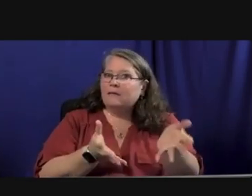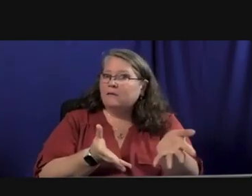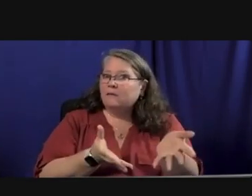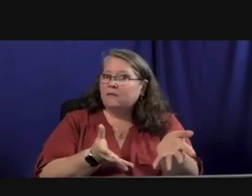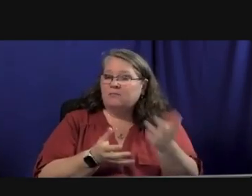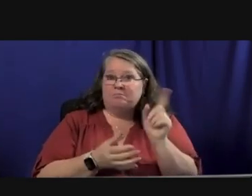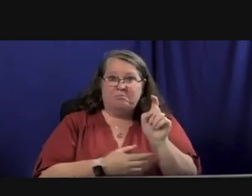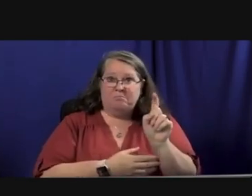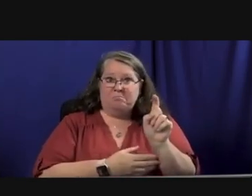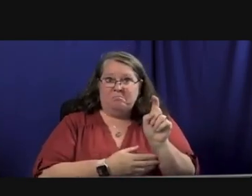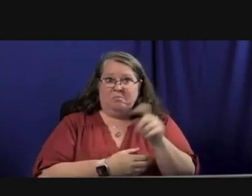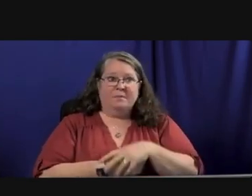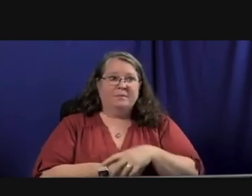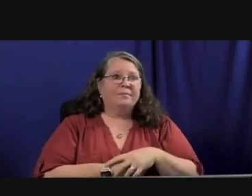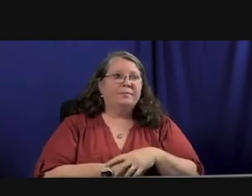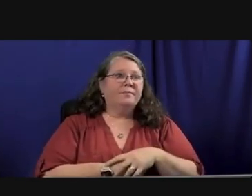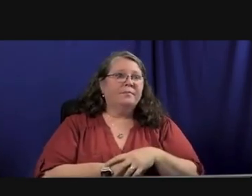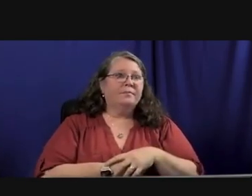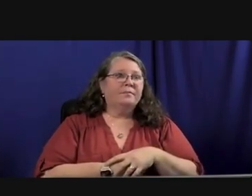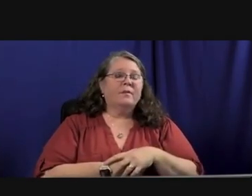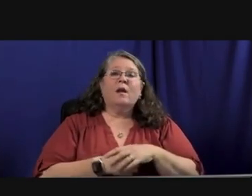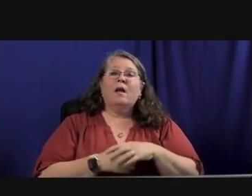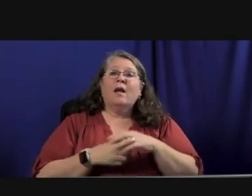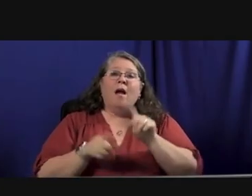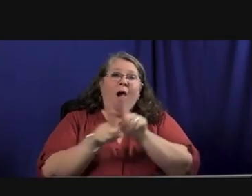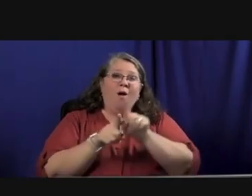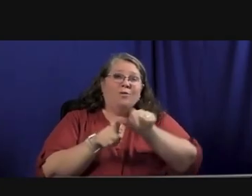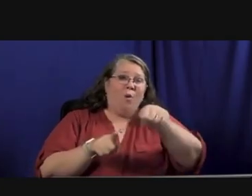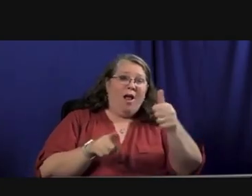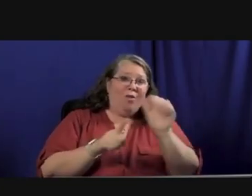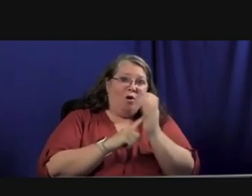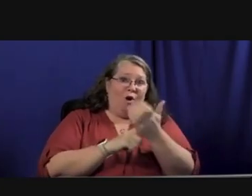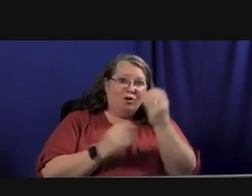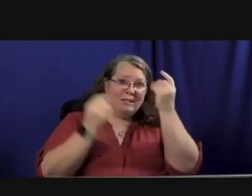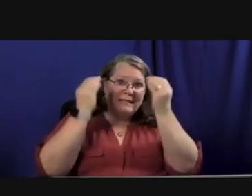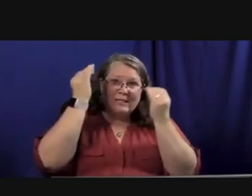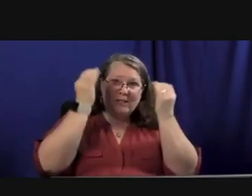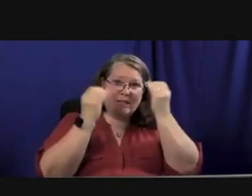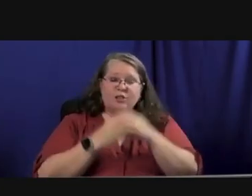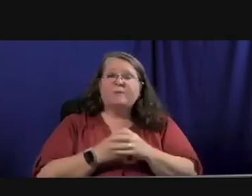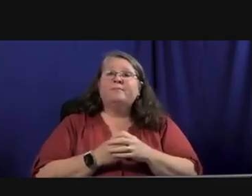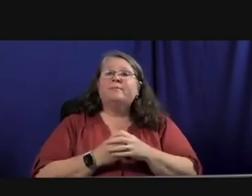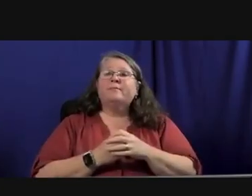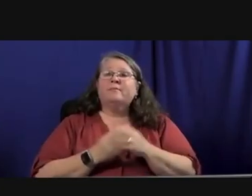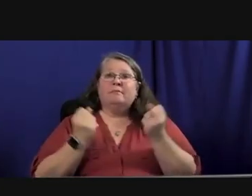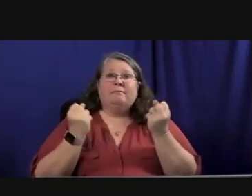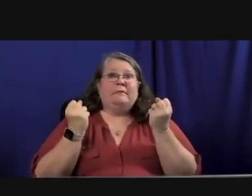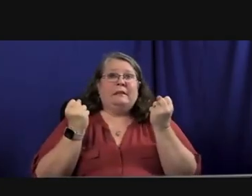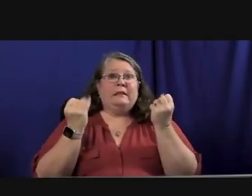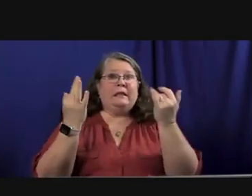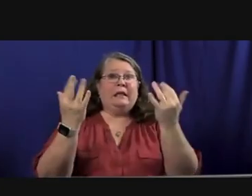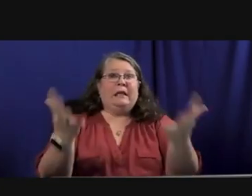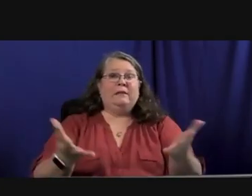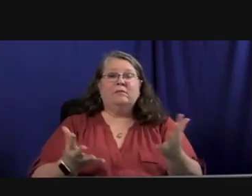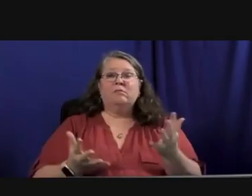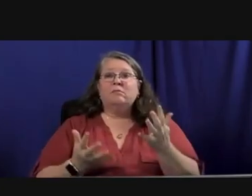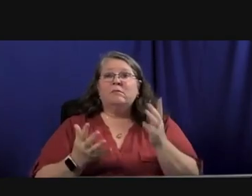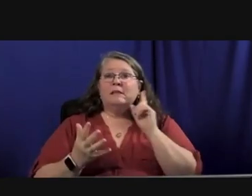That's just due to me being able to understand your lips. Another culture